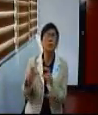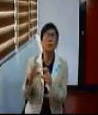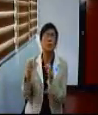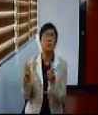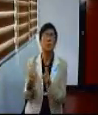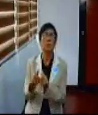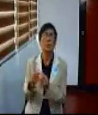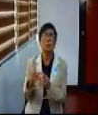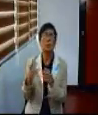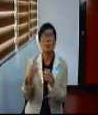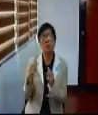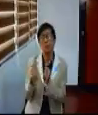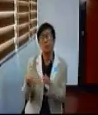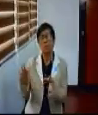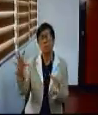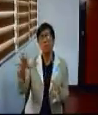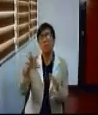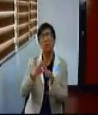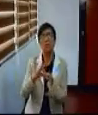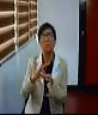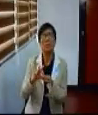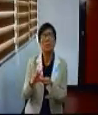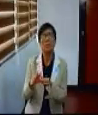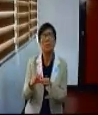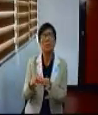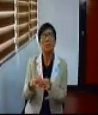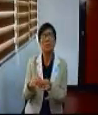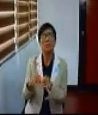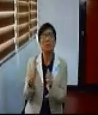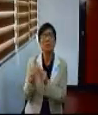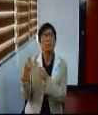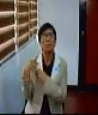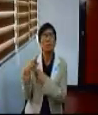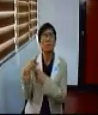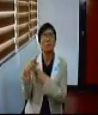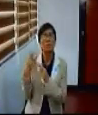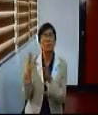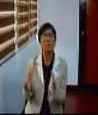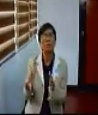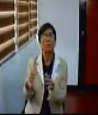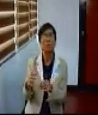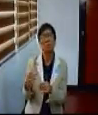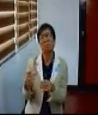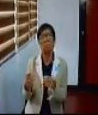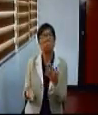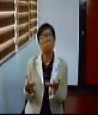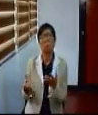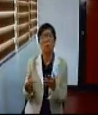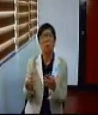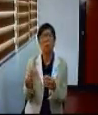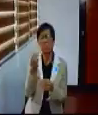linkage between a local entity and the external respondent, I think it will be a little bit difficult